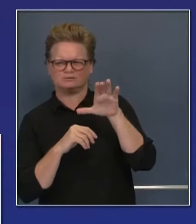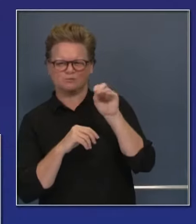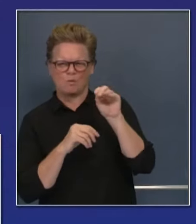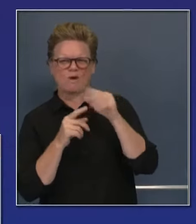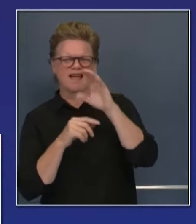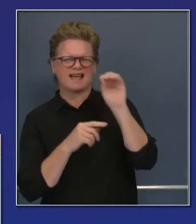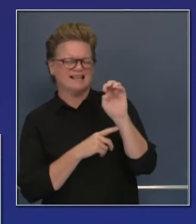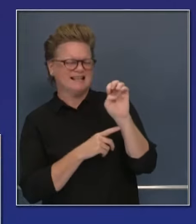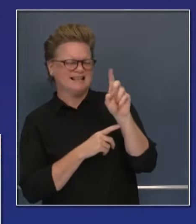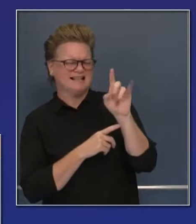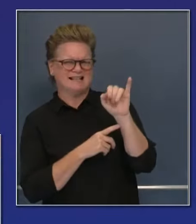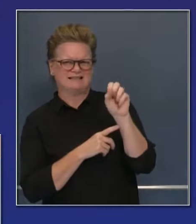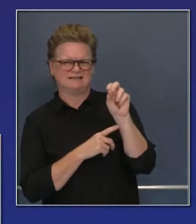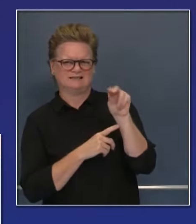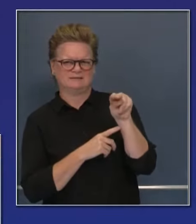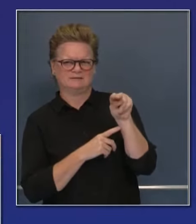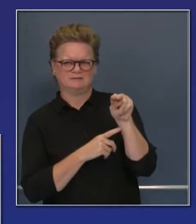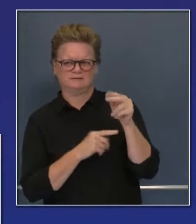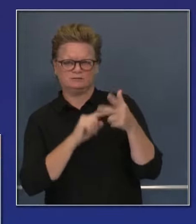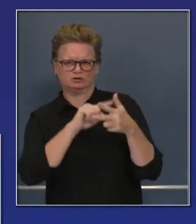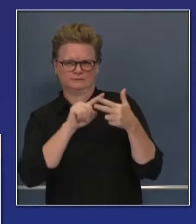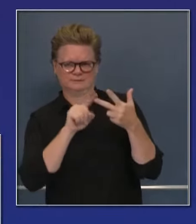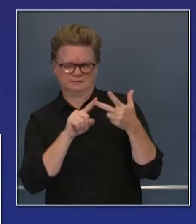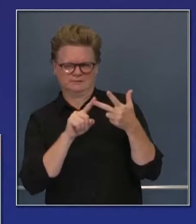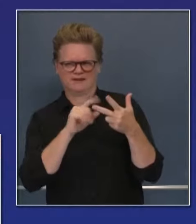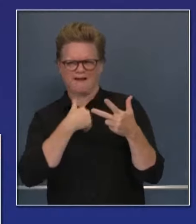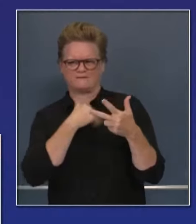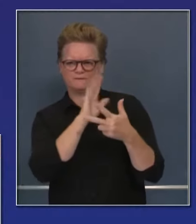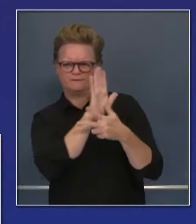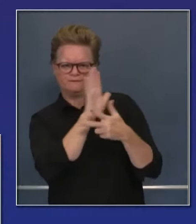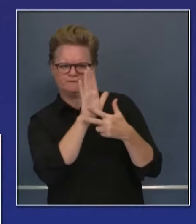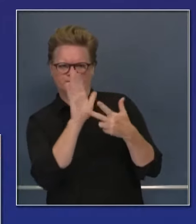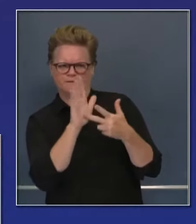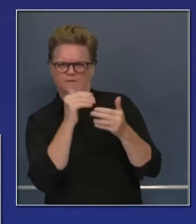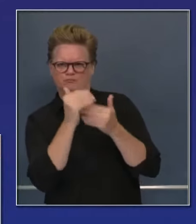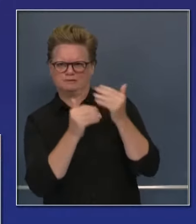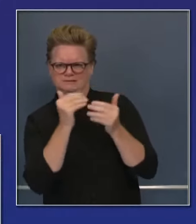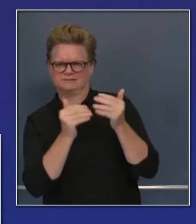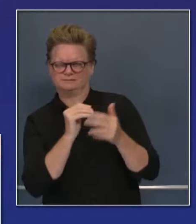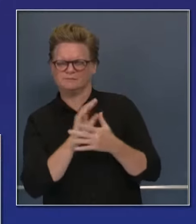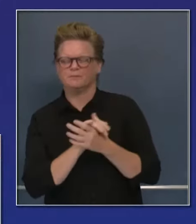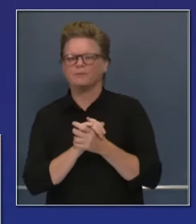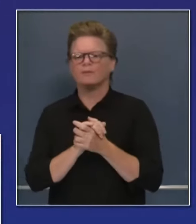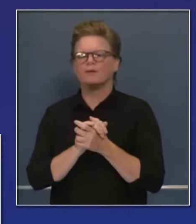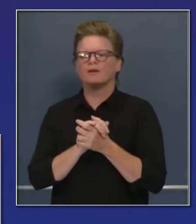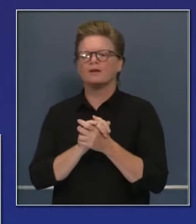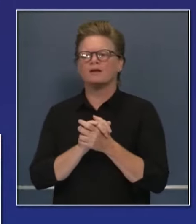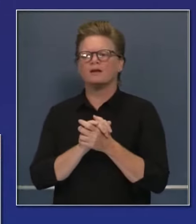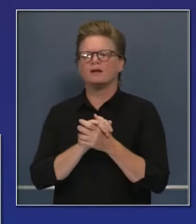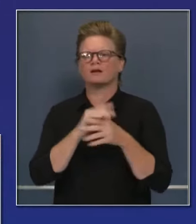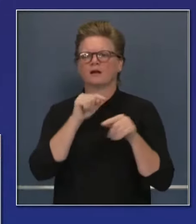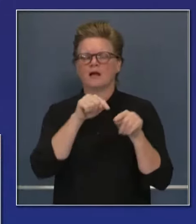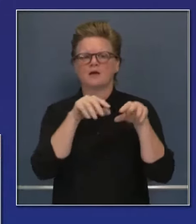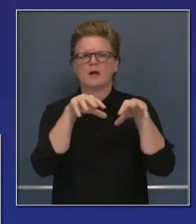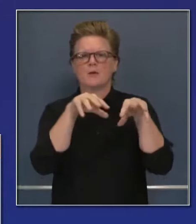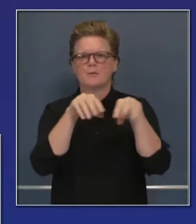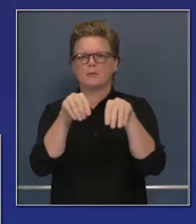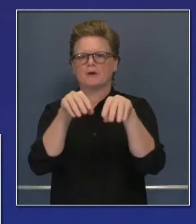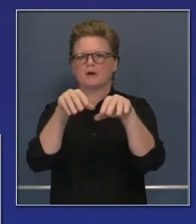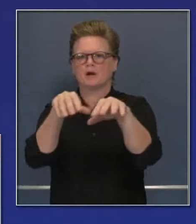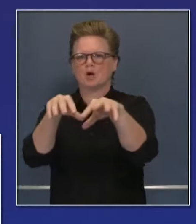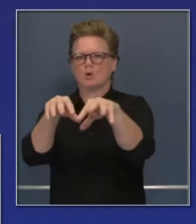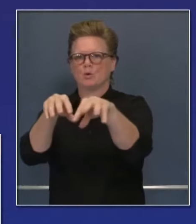included, have new protocols, new processes, new procedures, PSPS, that now is